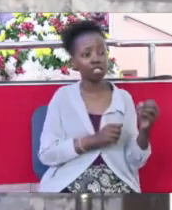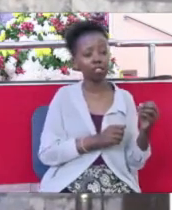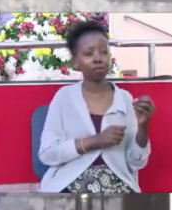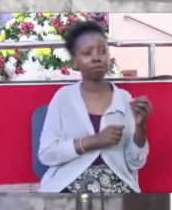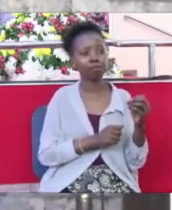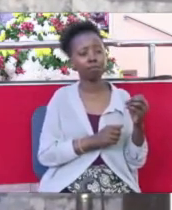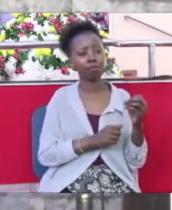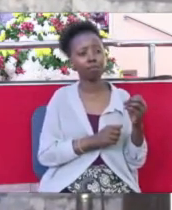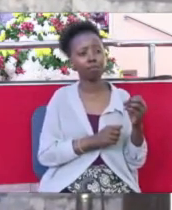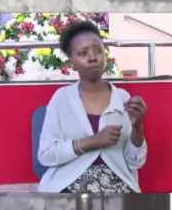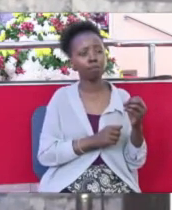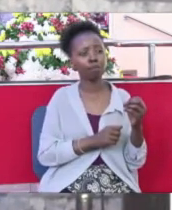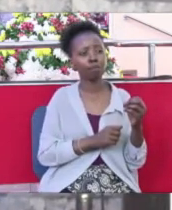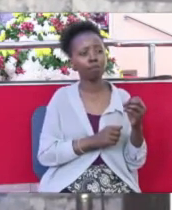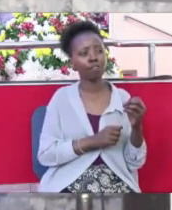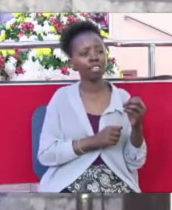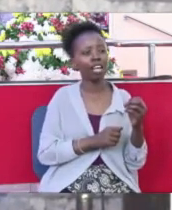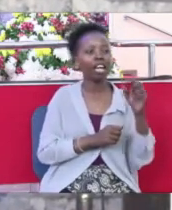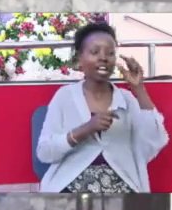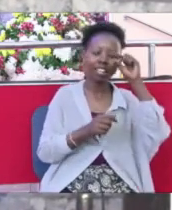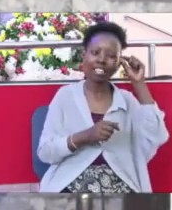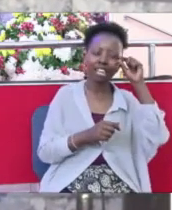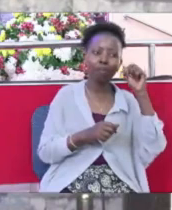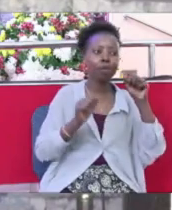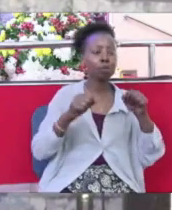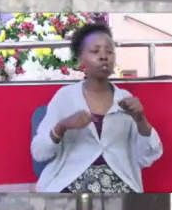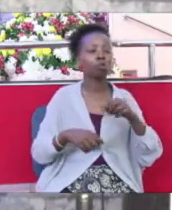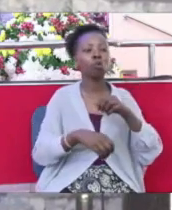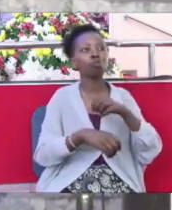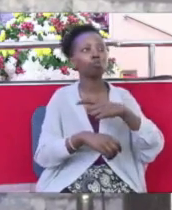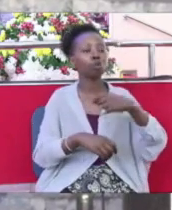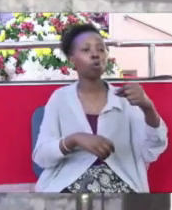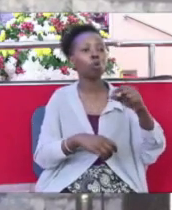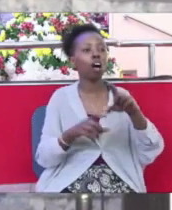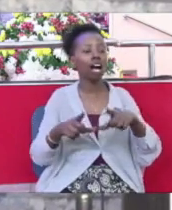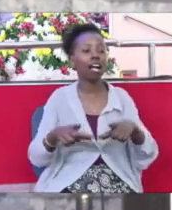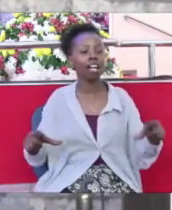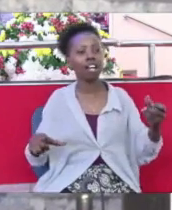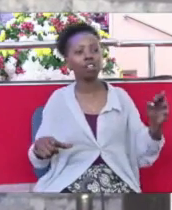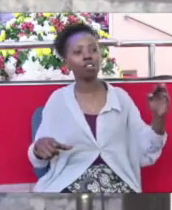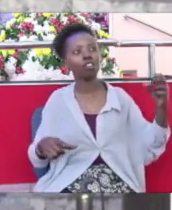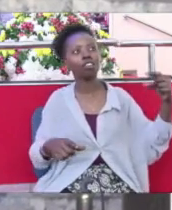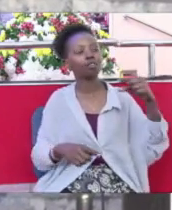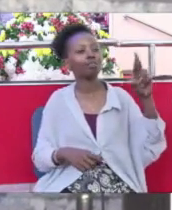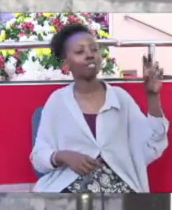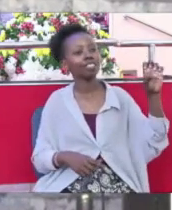That Abraham and Sarah were able to go in the land of Gerar. Ya kwamba waliweza kwenda katika nchi ya Gerar. And the